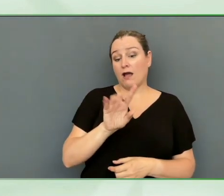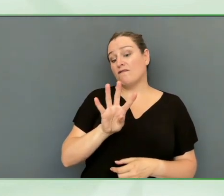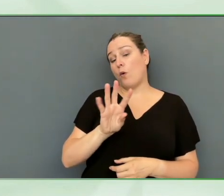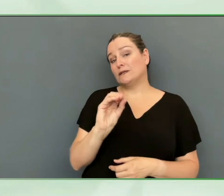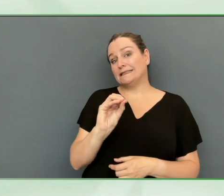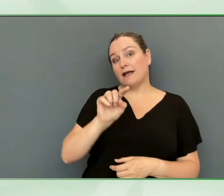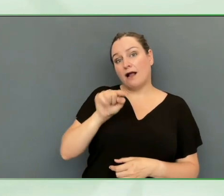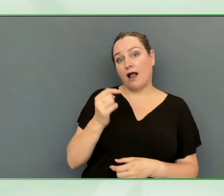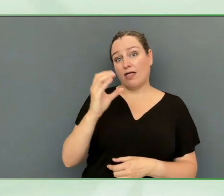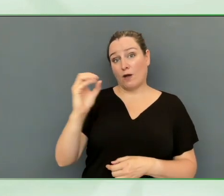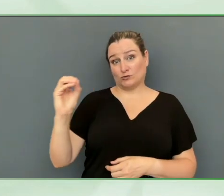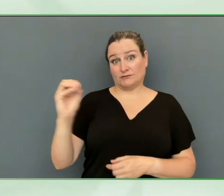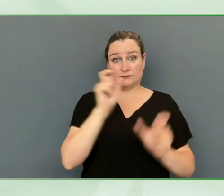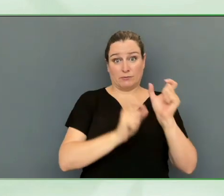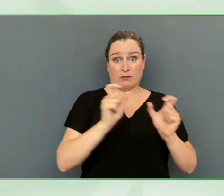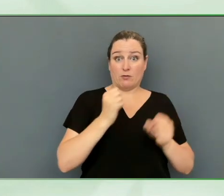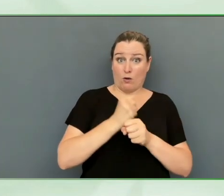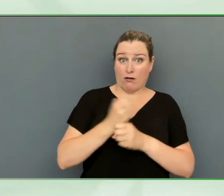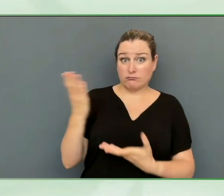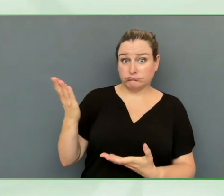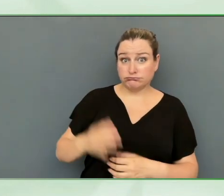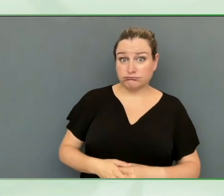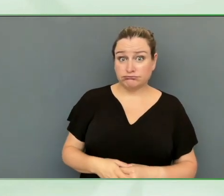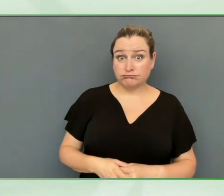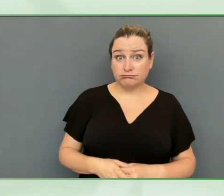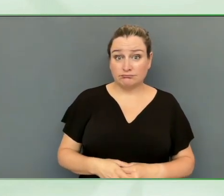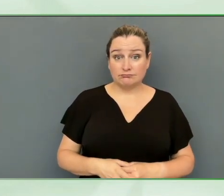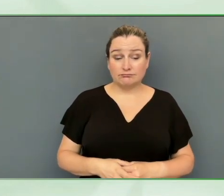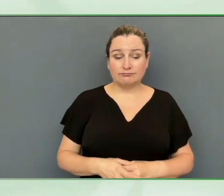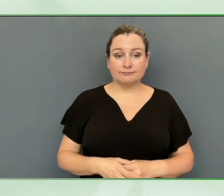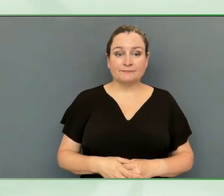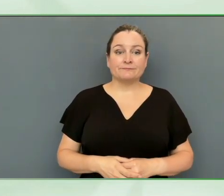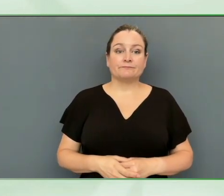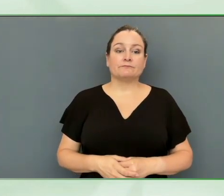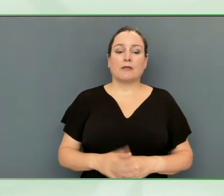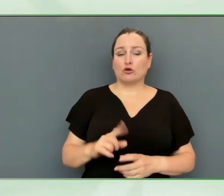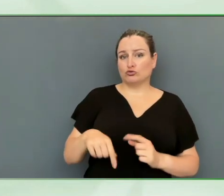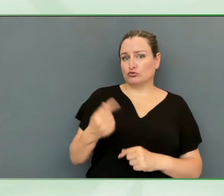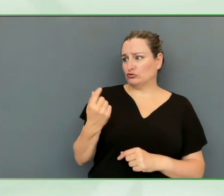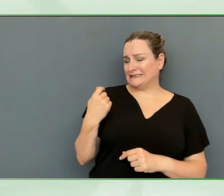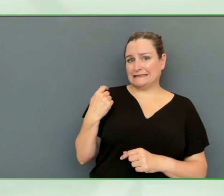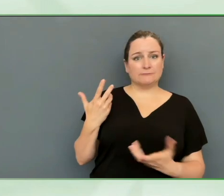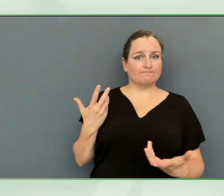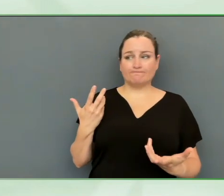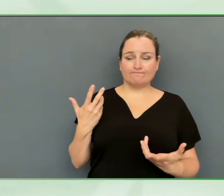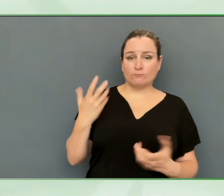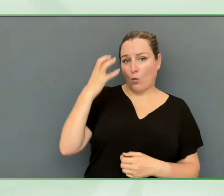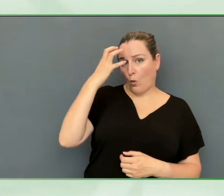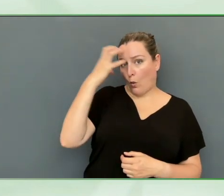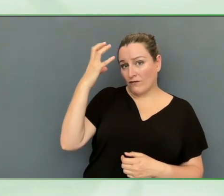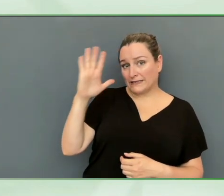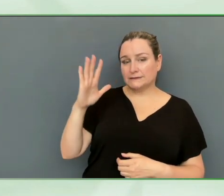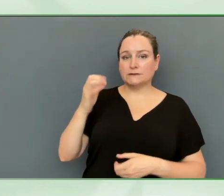And up until 5 years ago, there was no network where government workers with disabilities